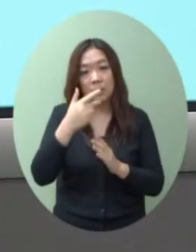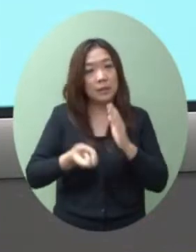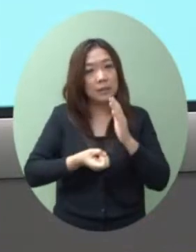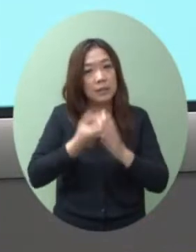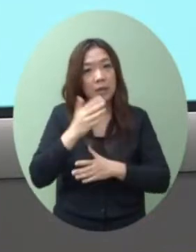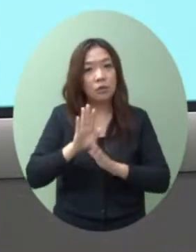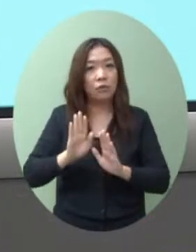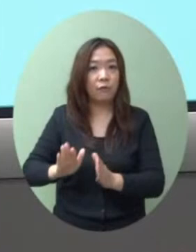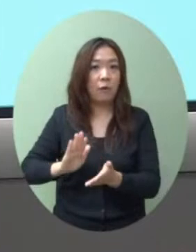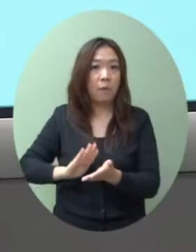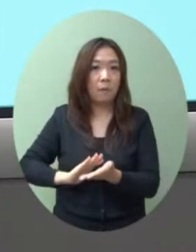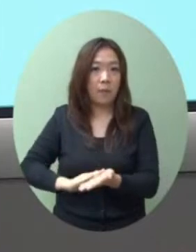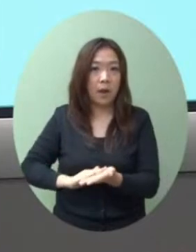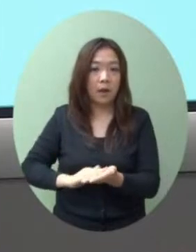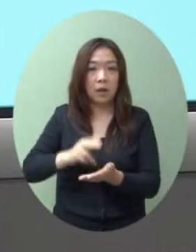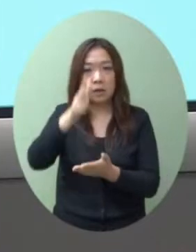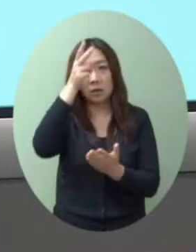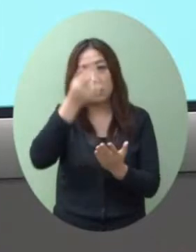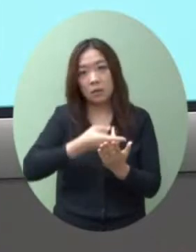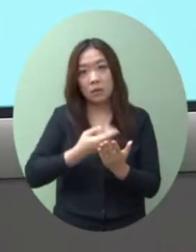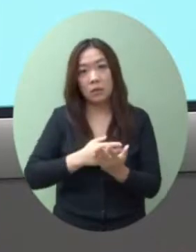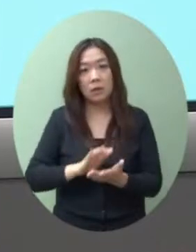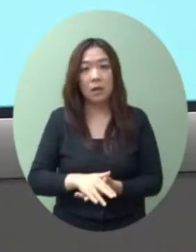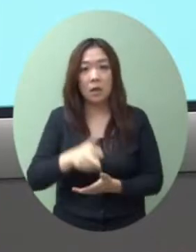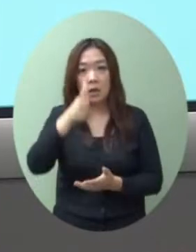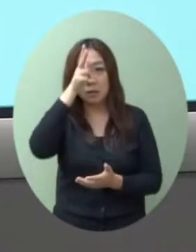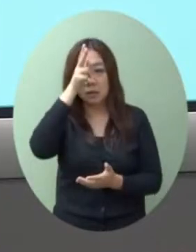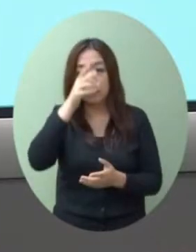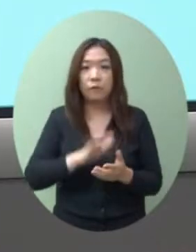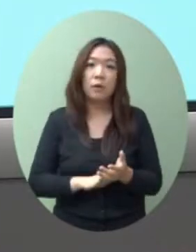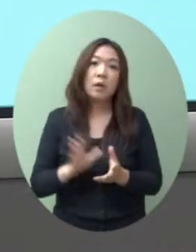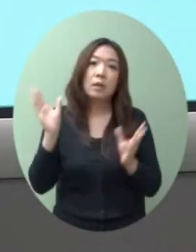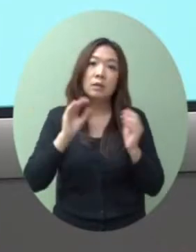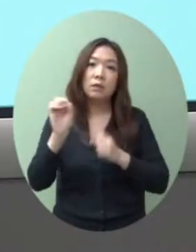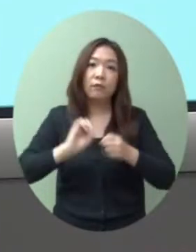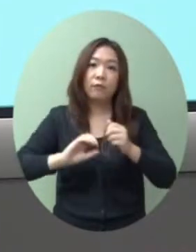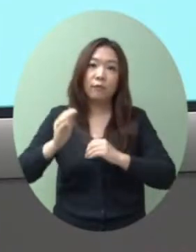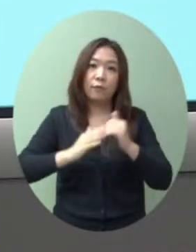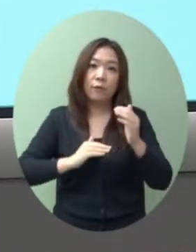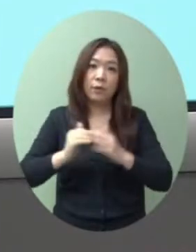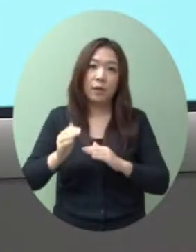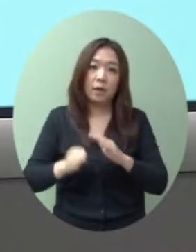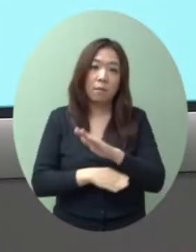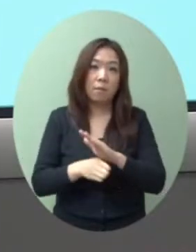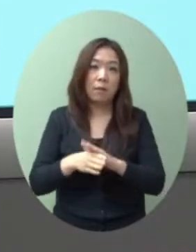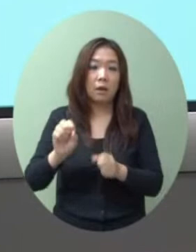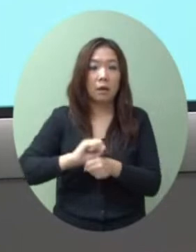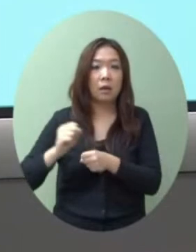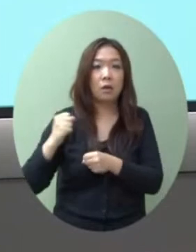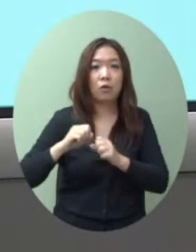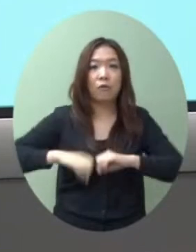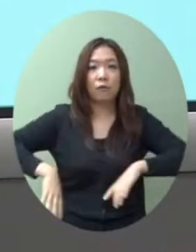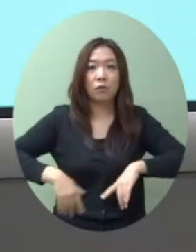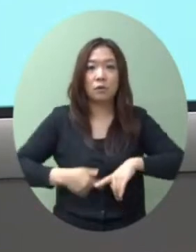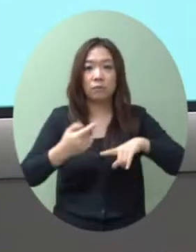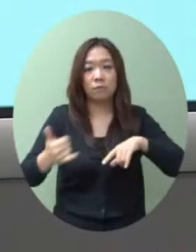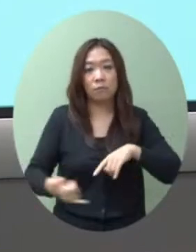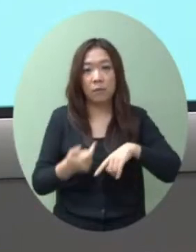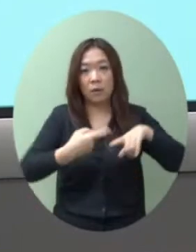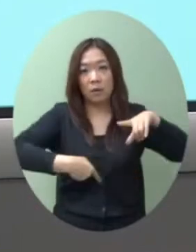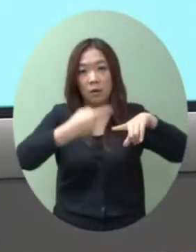In accordance with the latest anti-epidemic policy of the government, the ITIB has